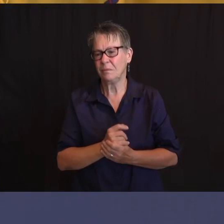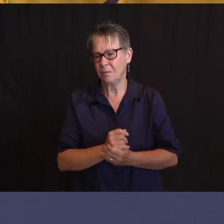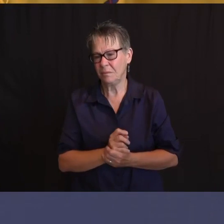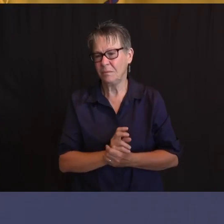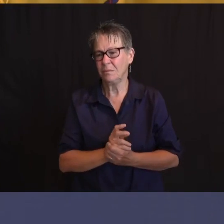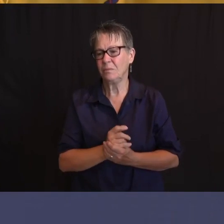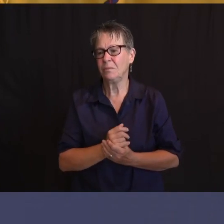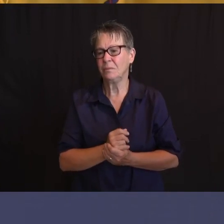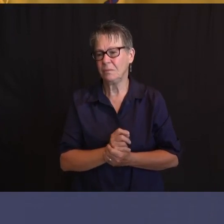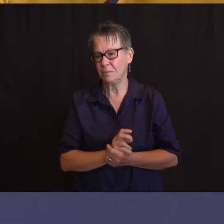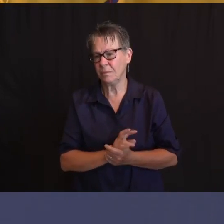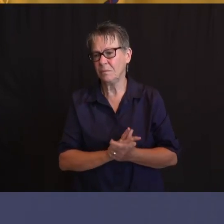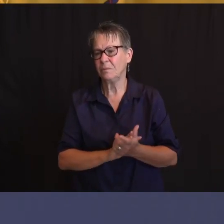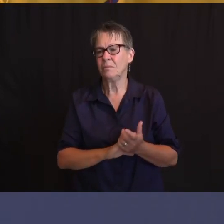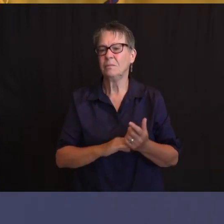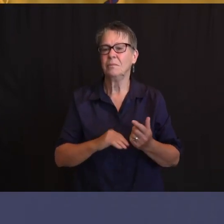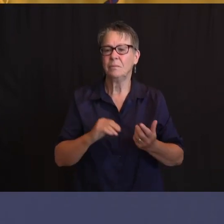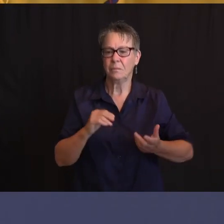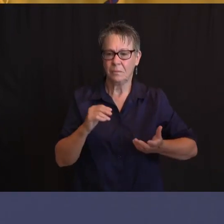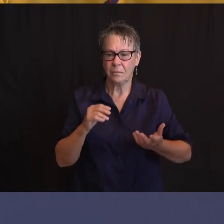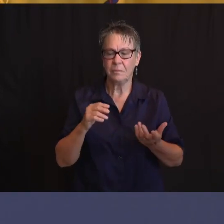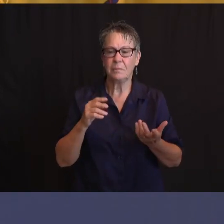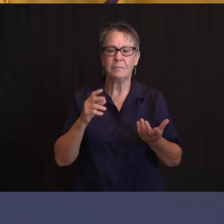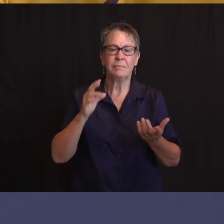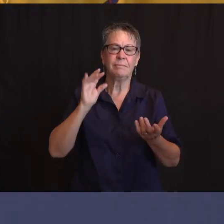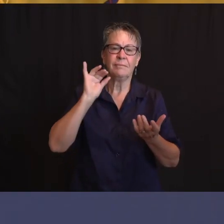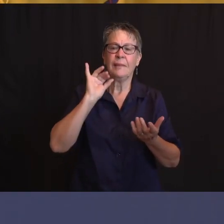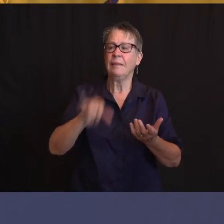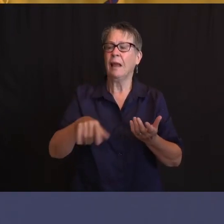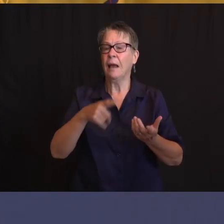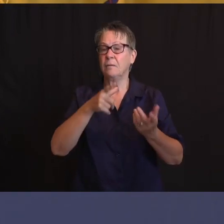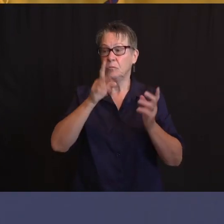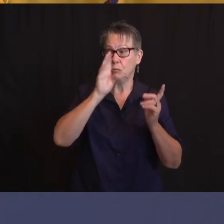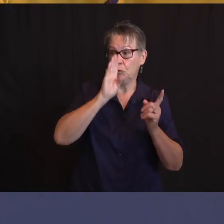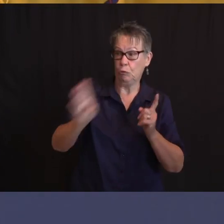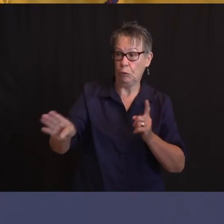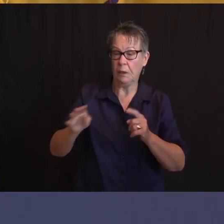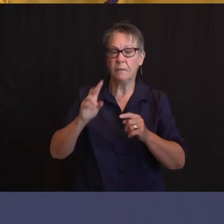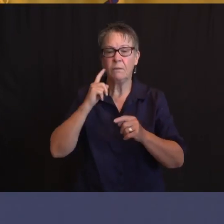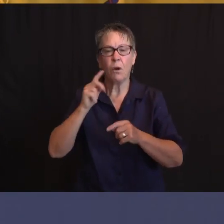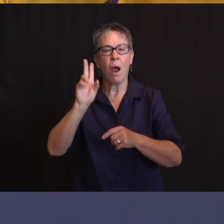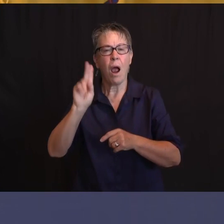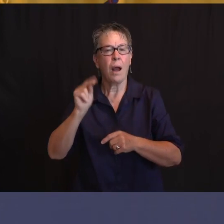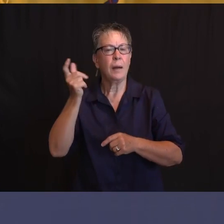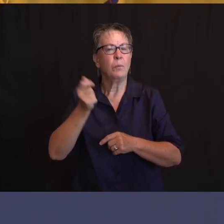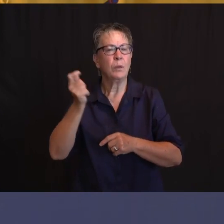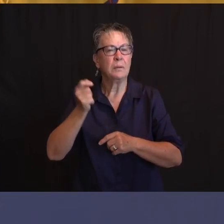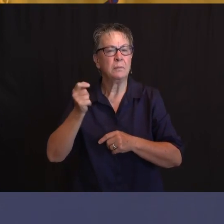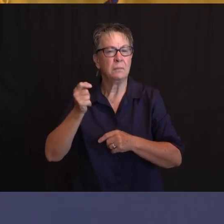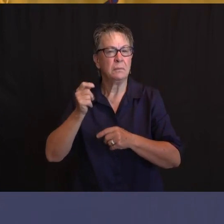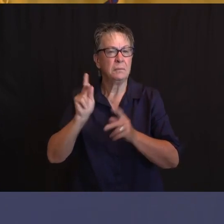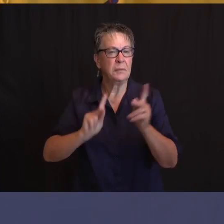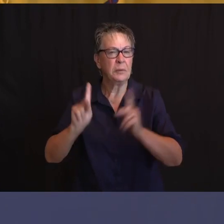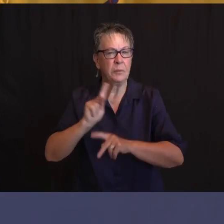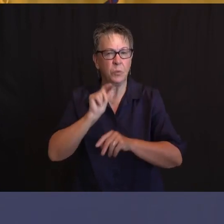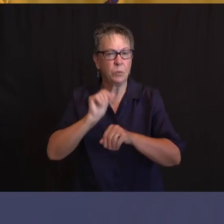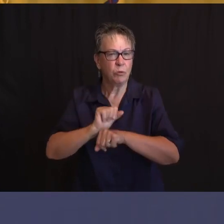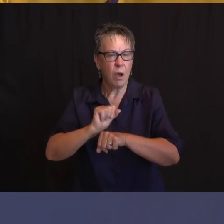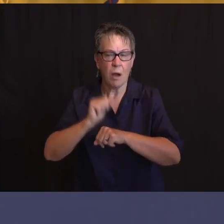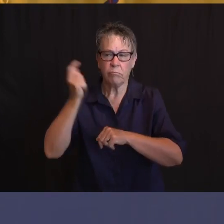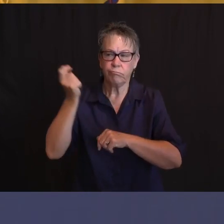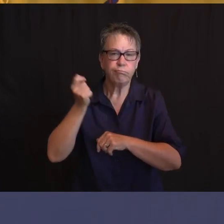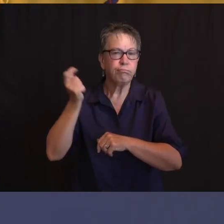try to interpret through an executive order. We desperately need small business help, restaurants we've talked about time and